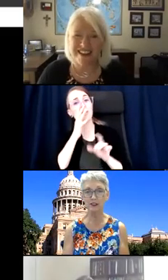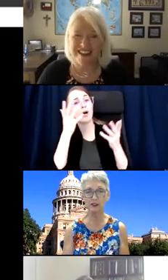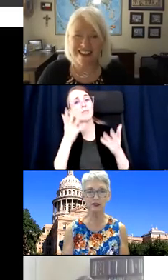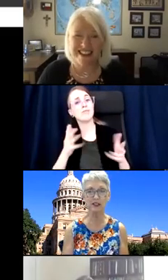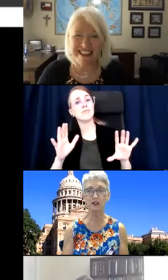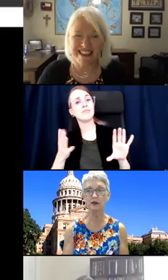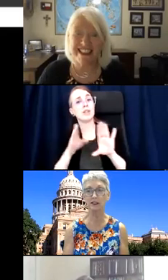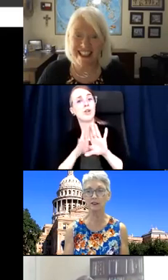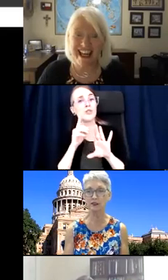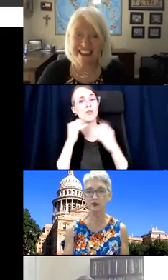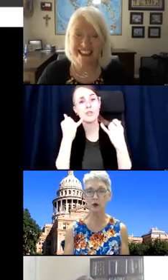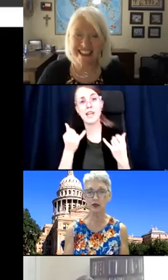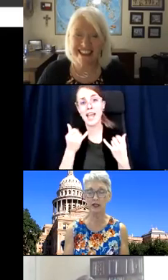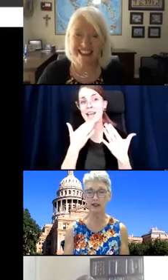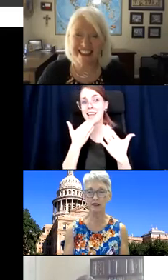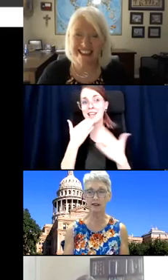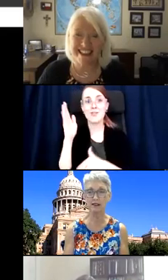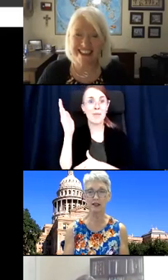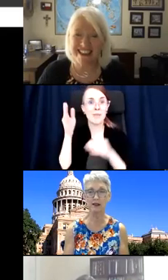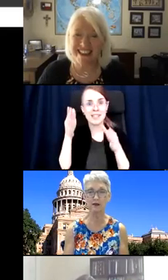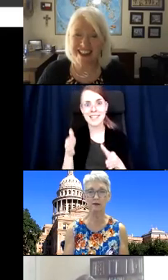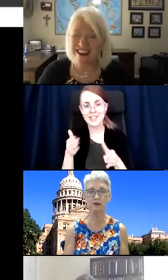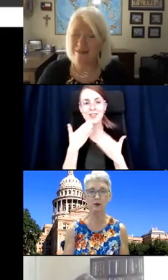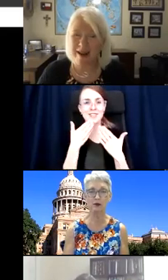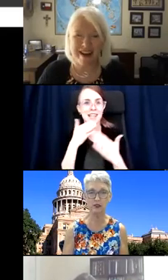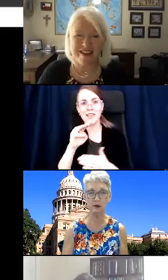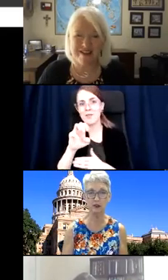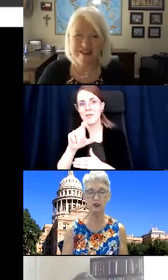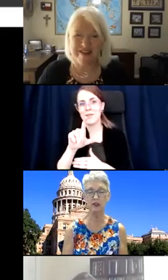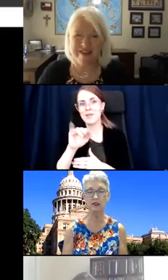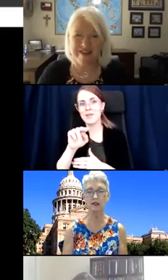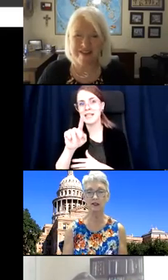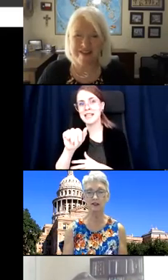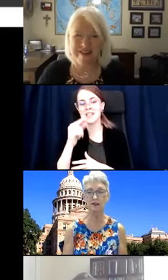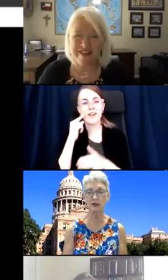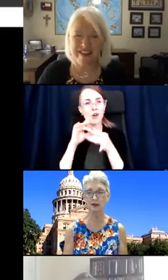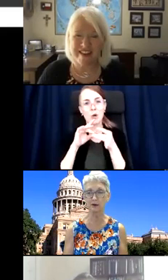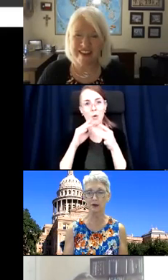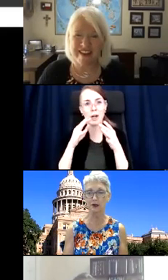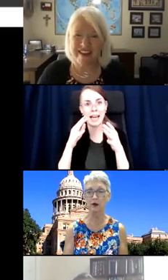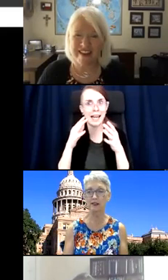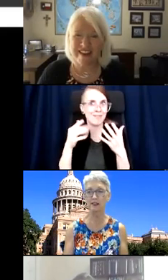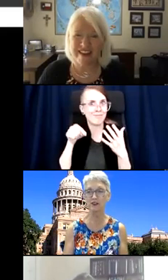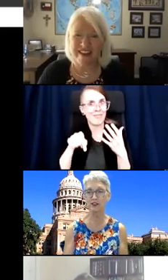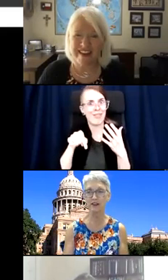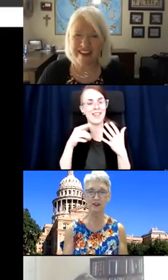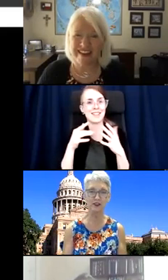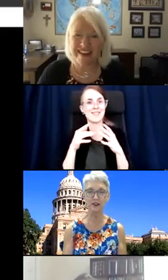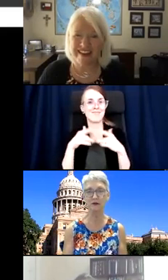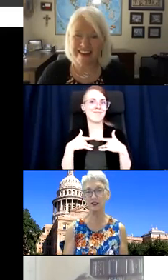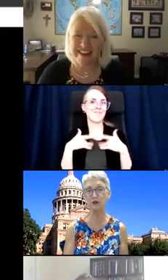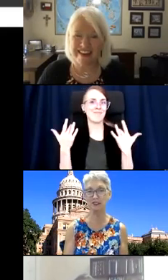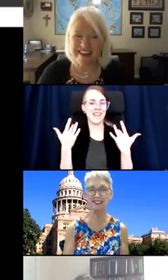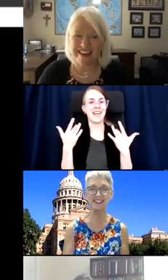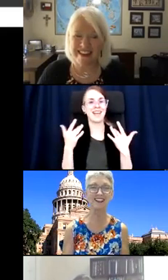our presenters. Thank you, Melinda, for coordinating this. The Workforce Commission, as well as the other staff there